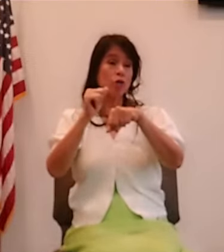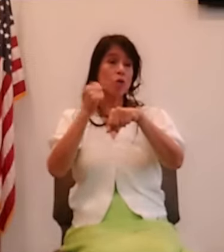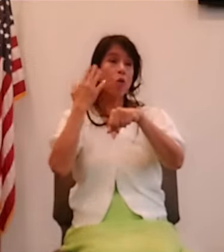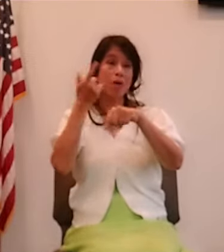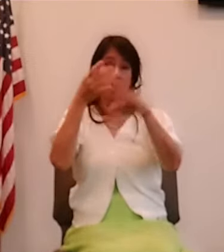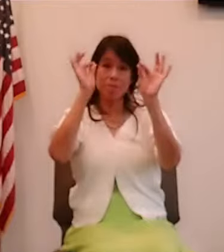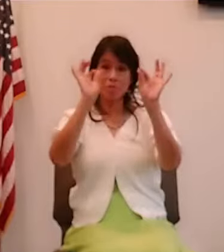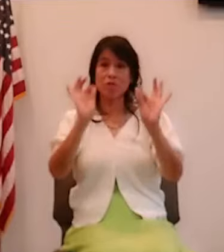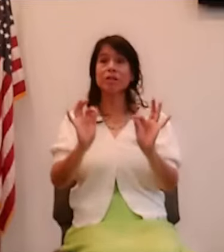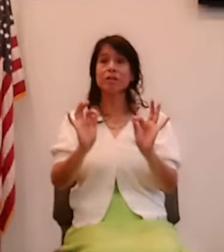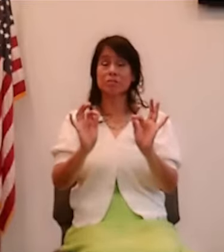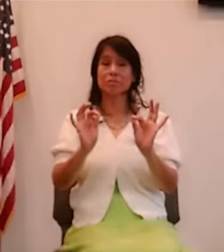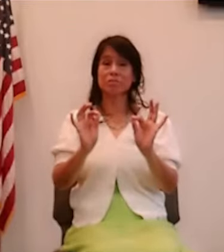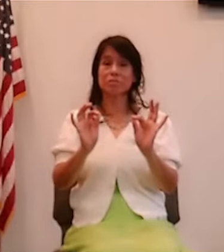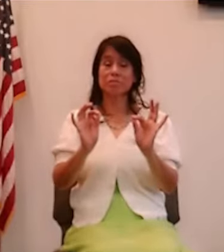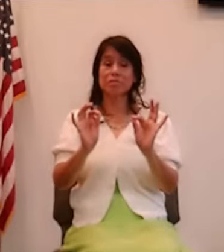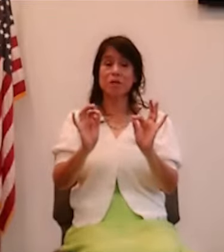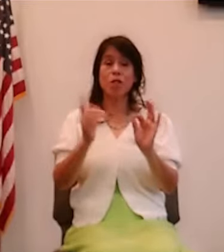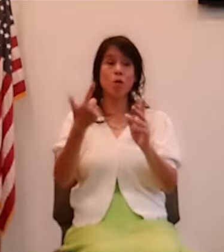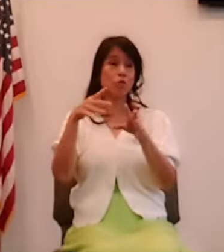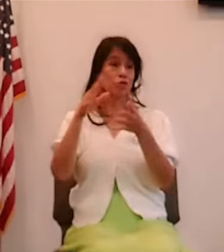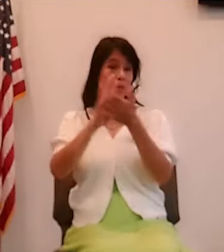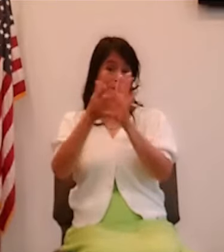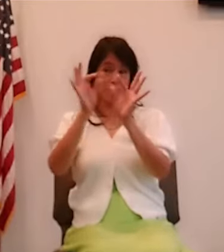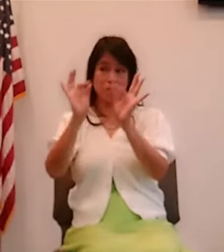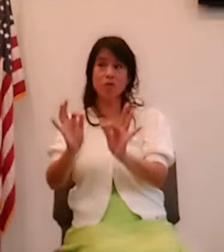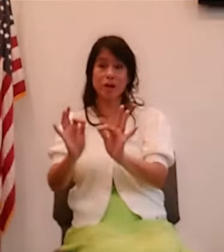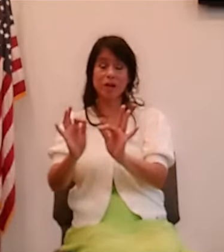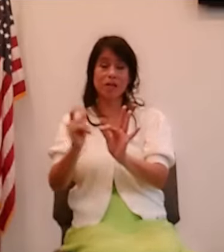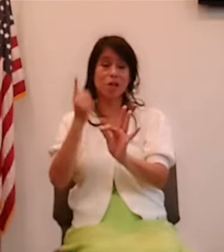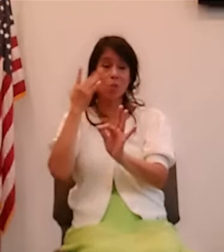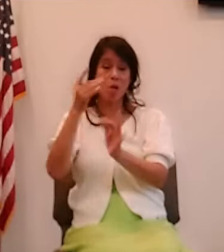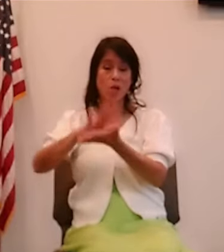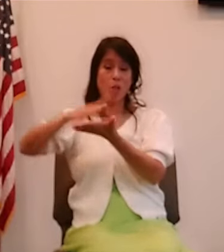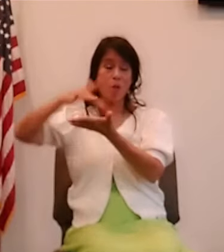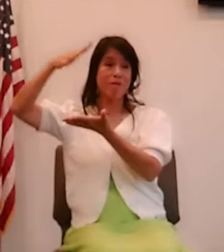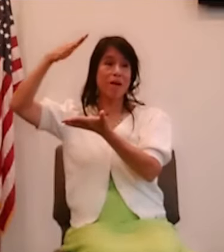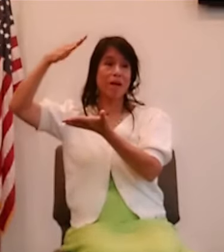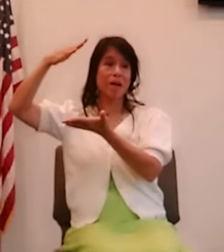justified. Those he justified, he also glorified.